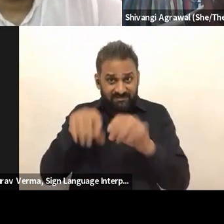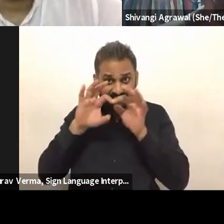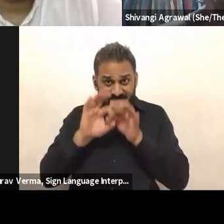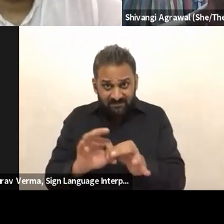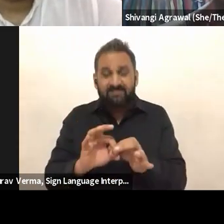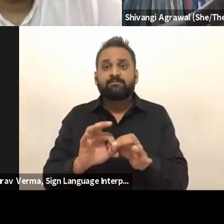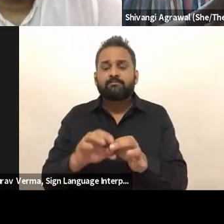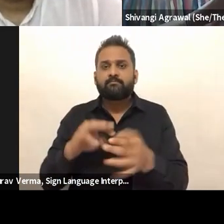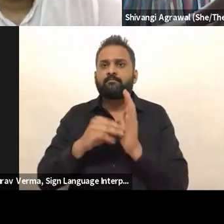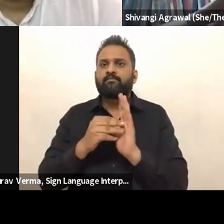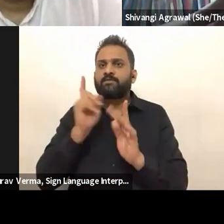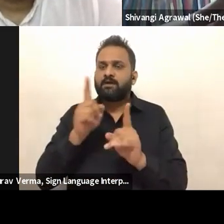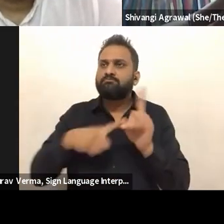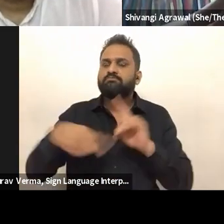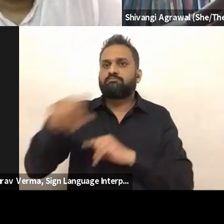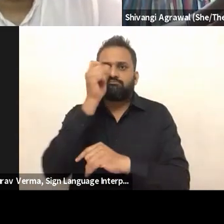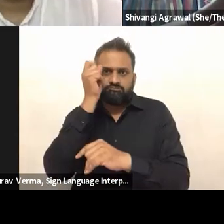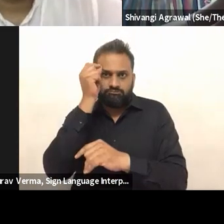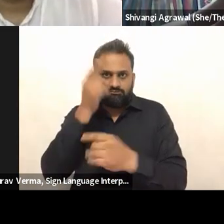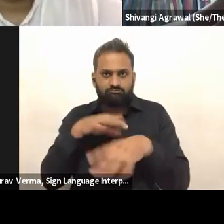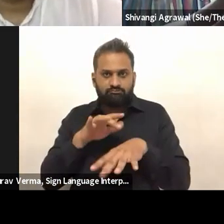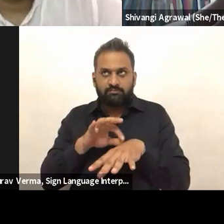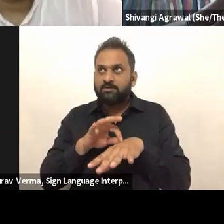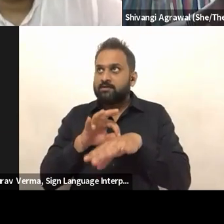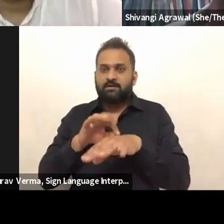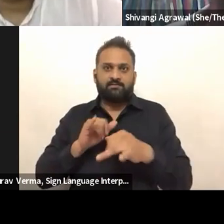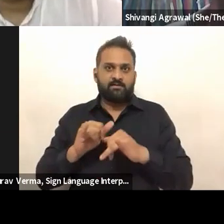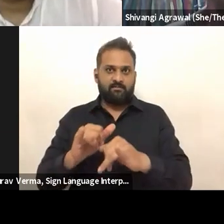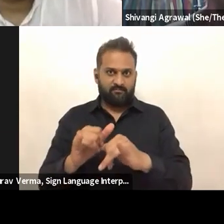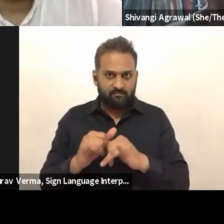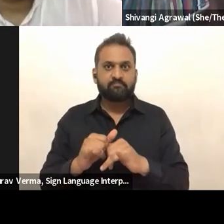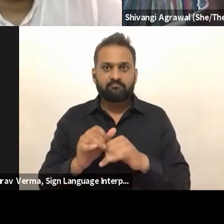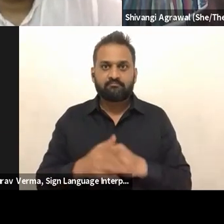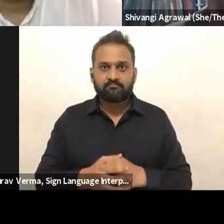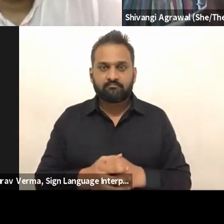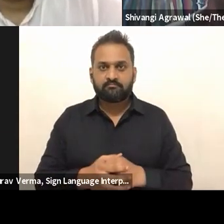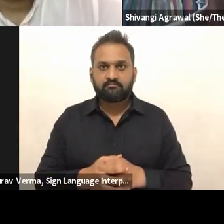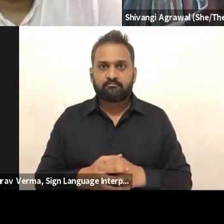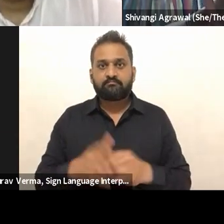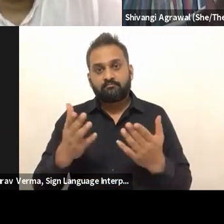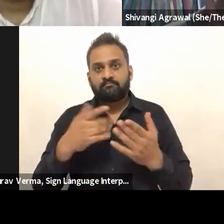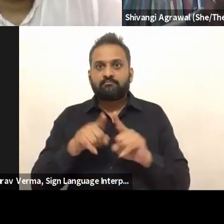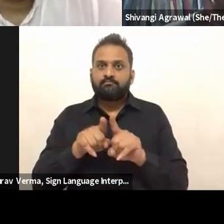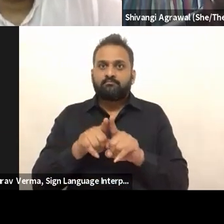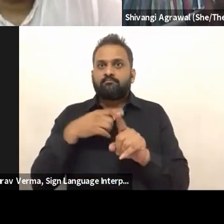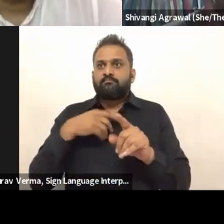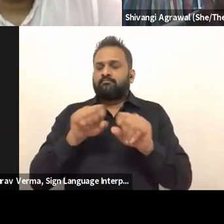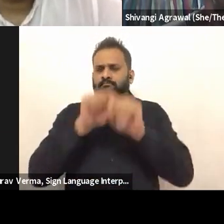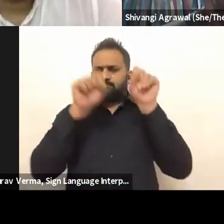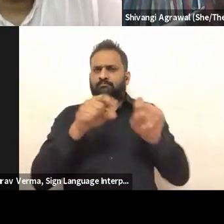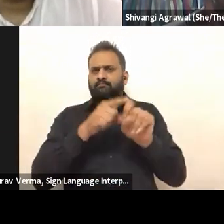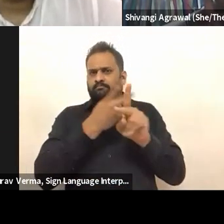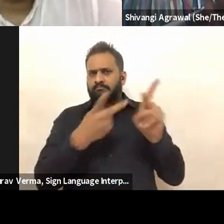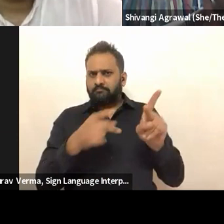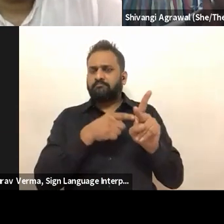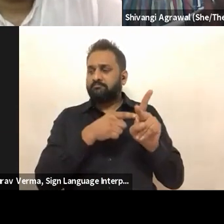deeper understanding, deeper friendships, and really like challenging the systems which